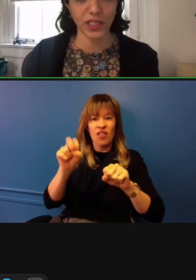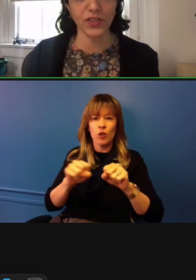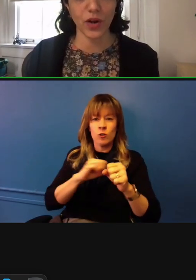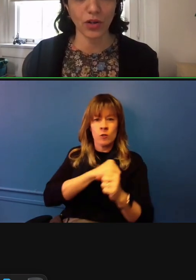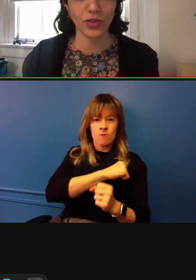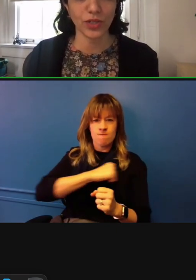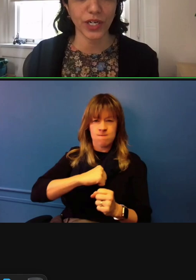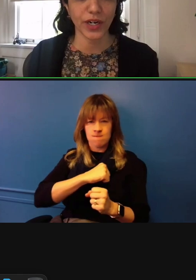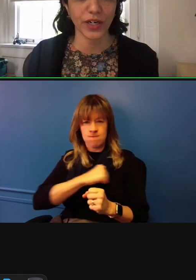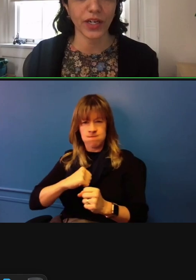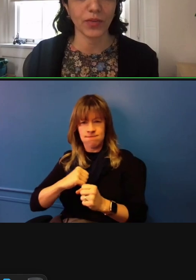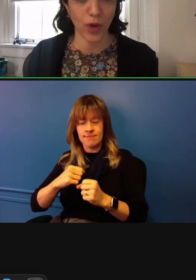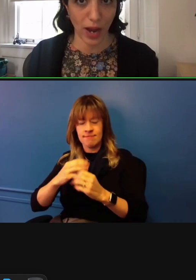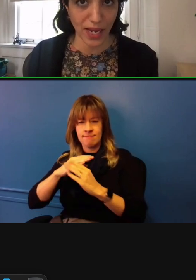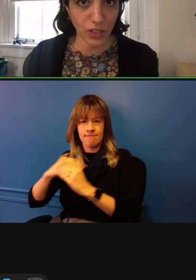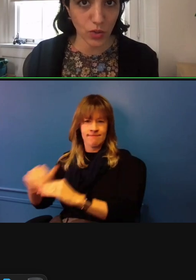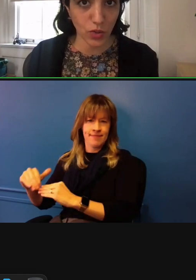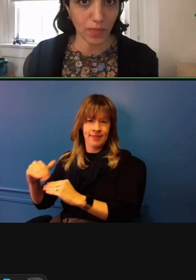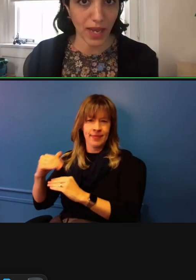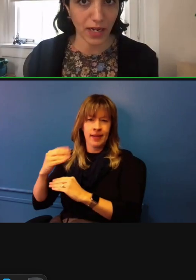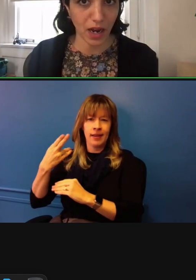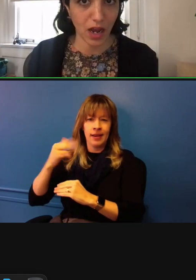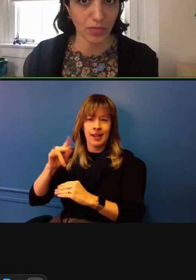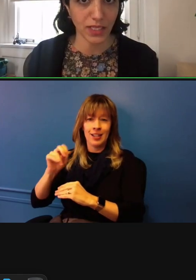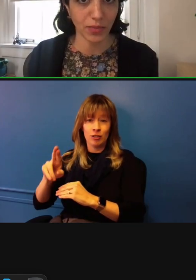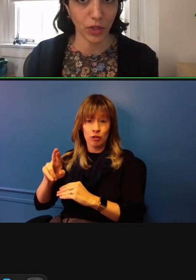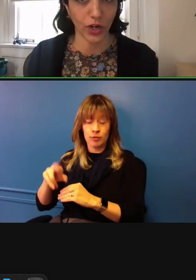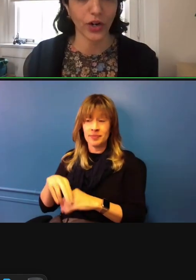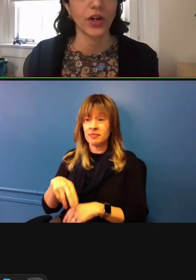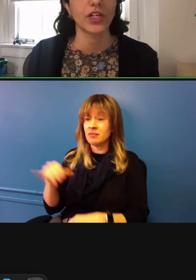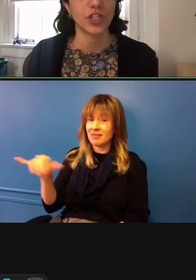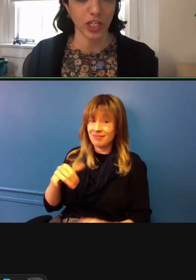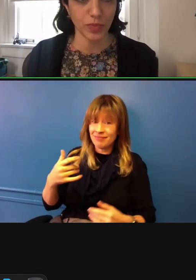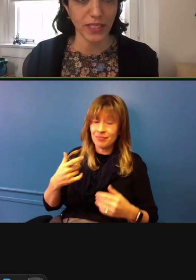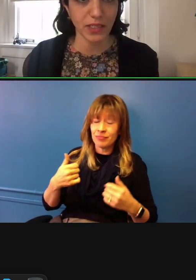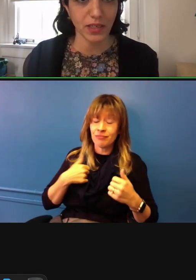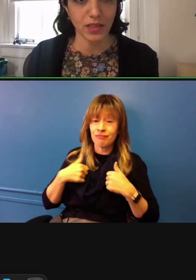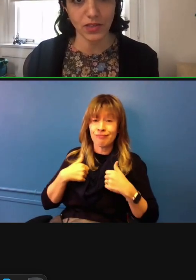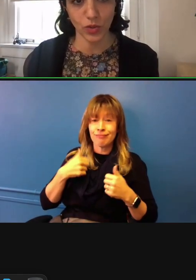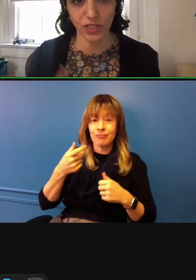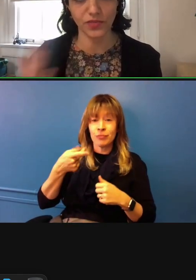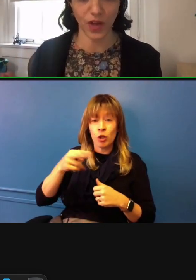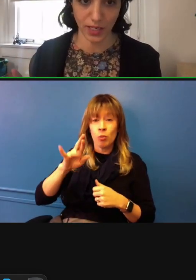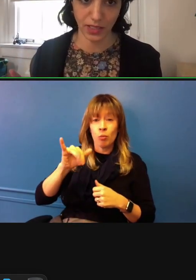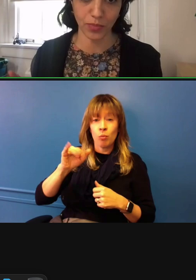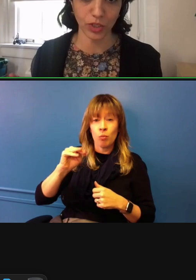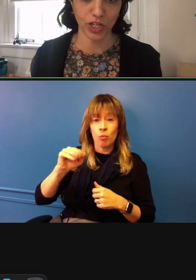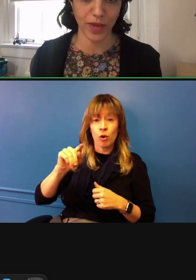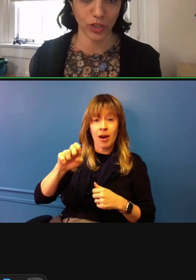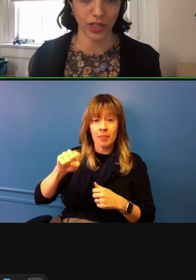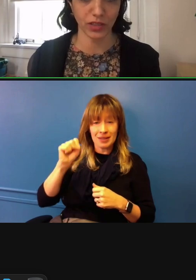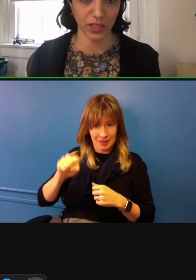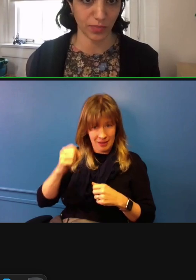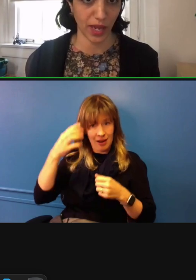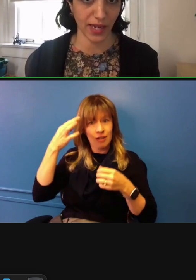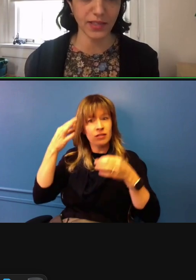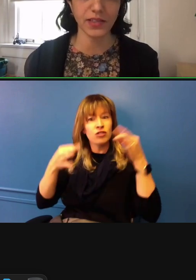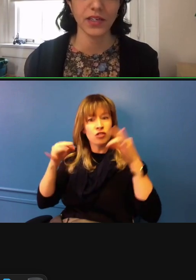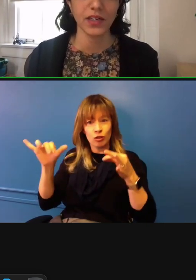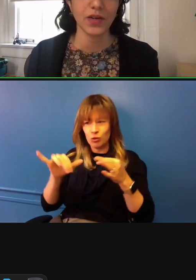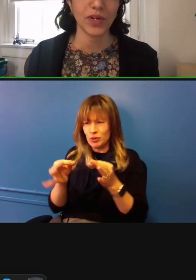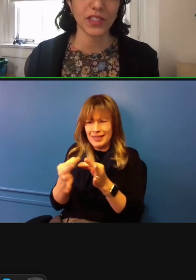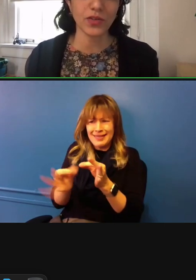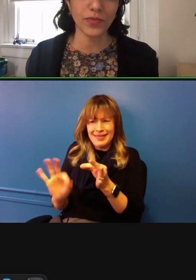These abilities are also shared in primates who can make similar judgments in these sorts of simple geometric